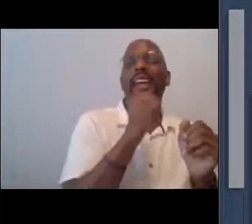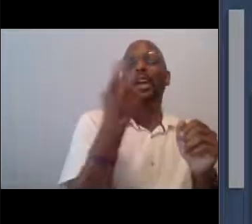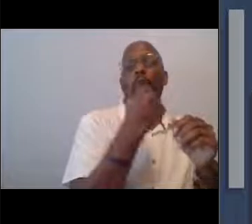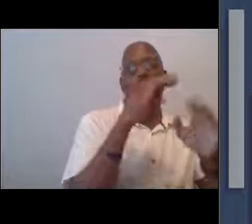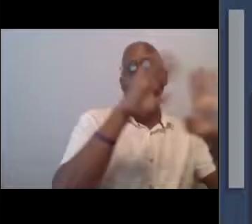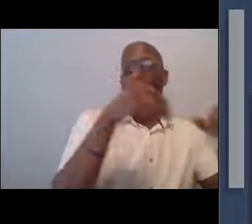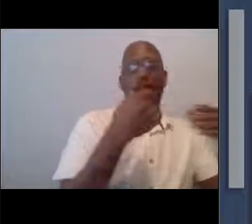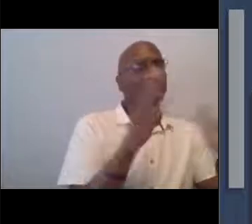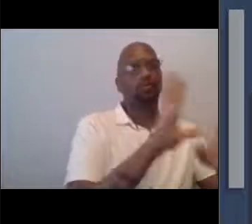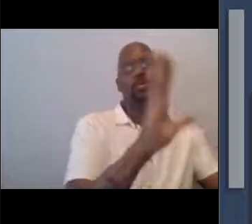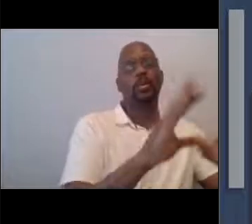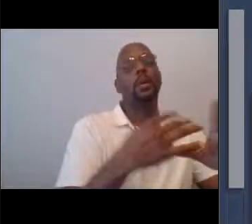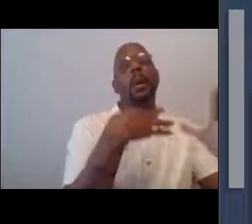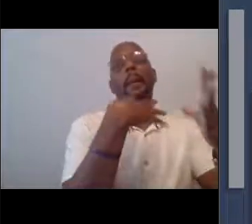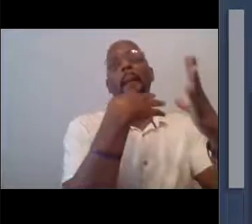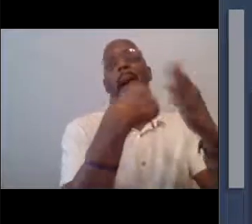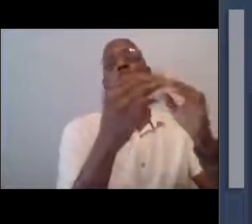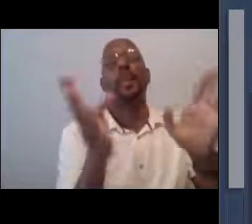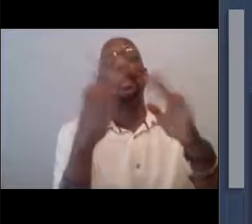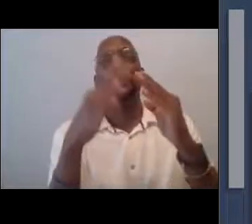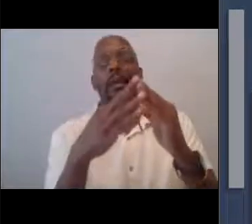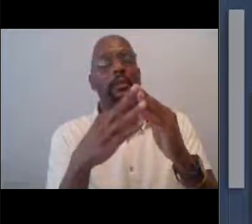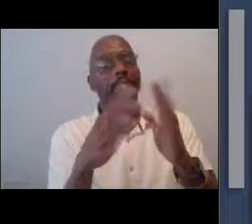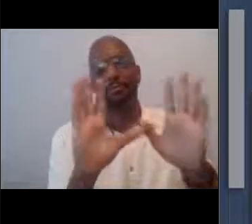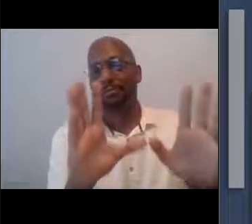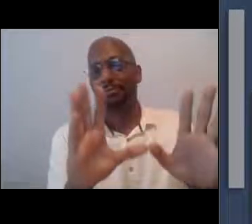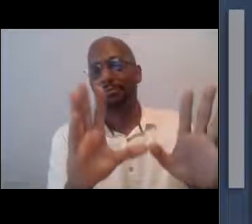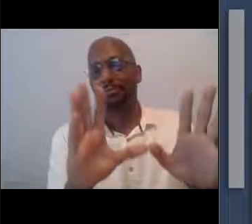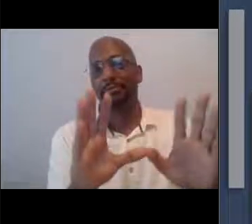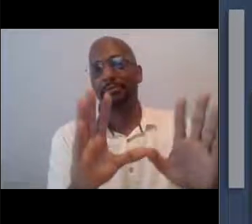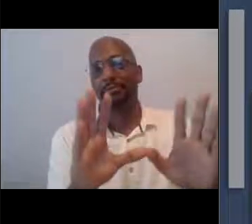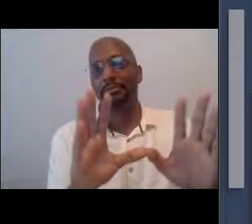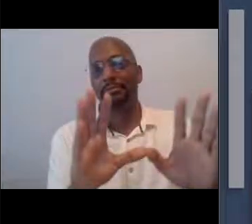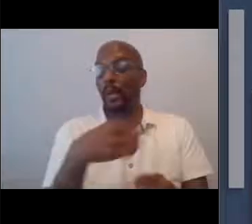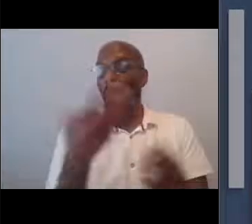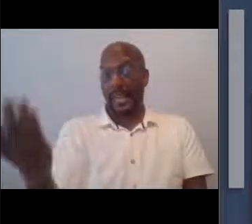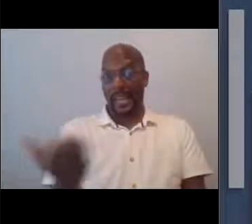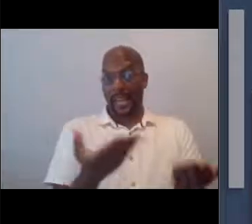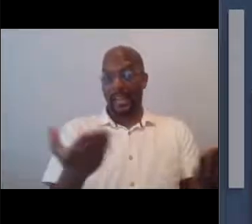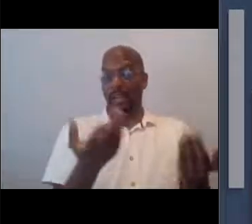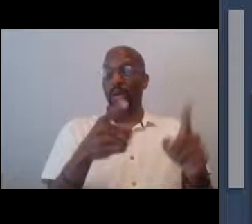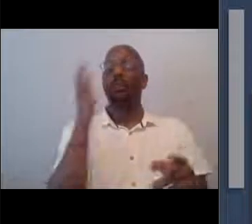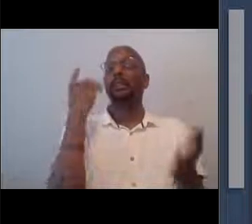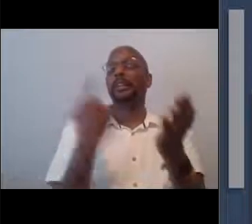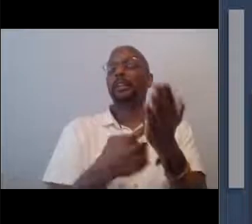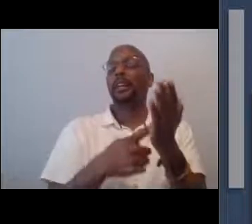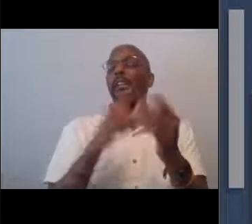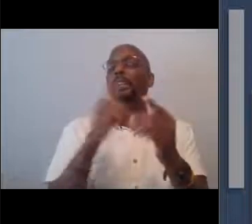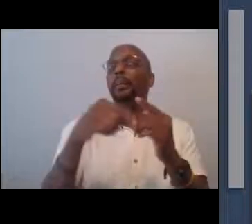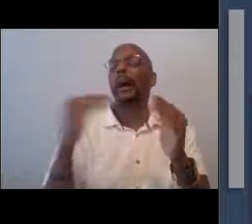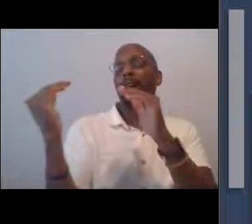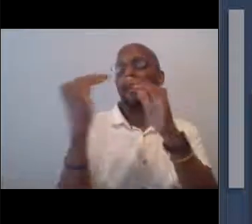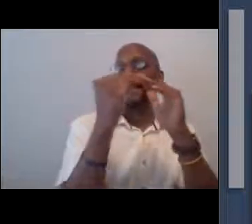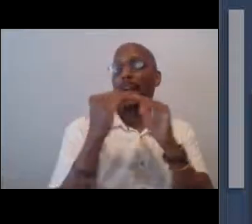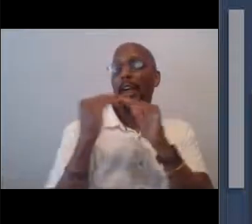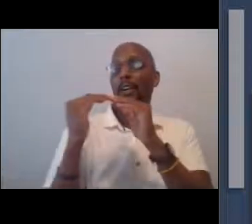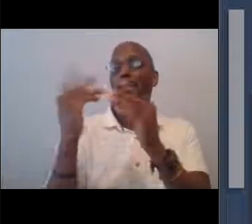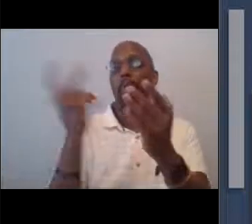bubbles in single occupant vehicles. We are here and going to be talking about our equity programs because we are going